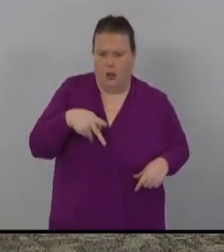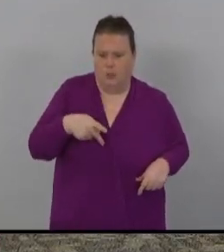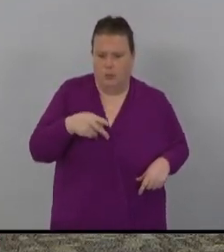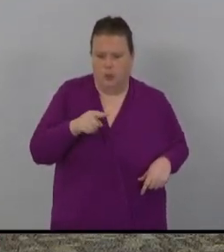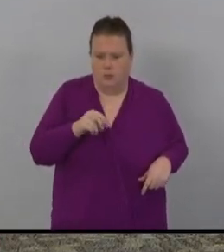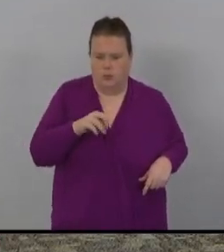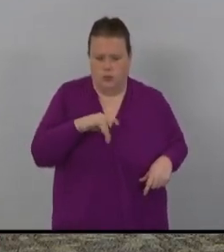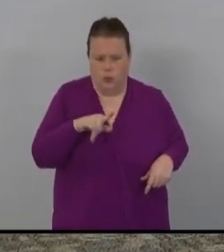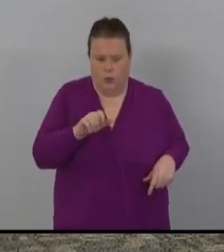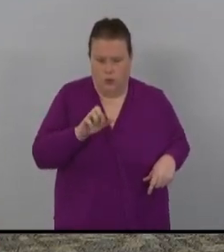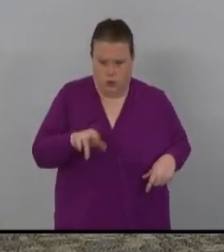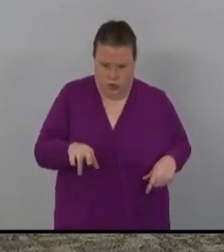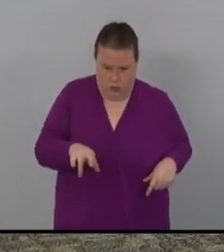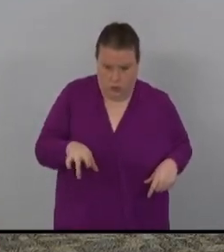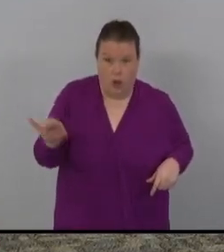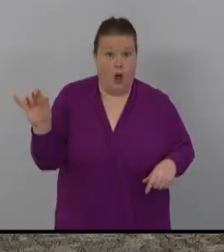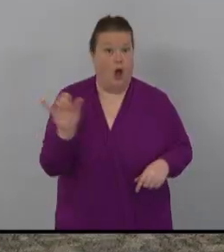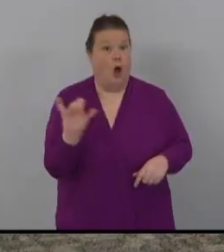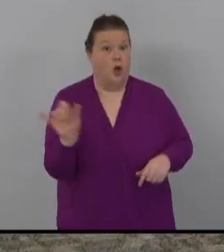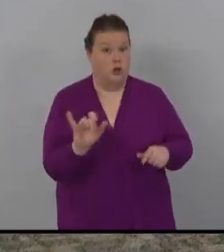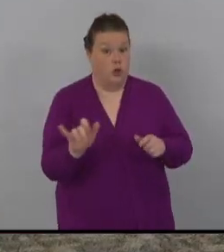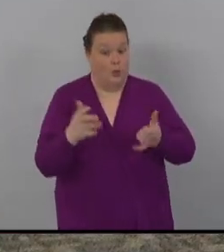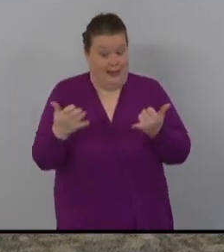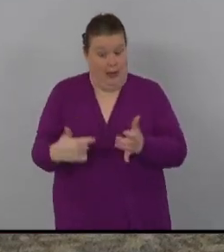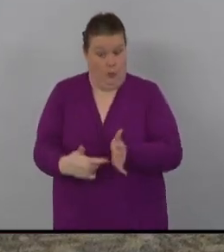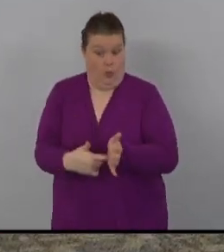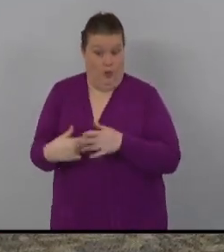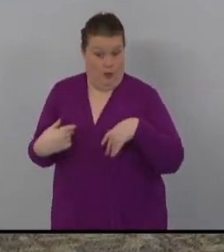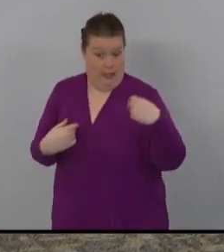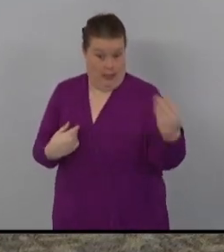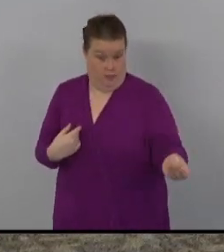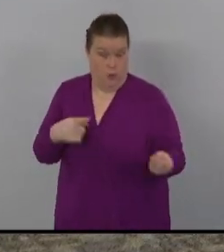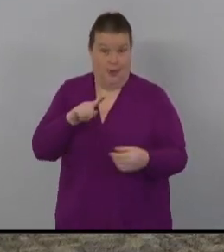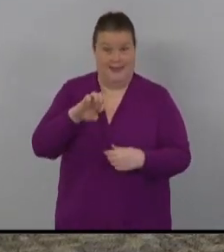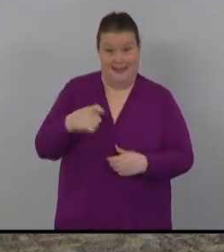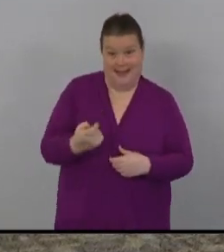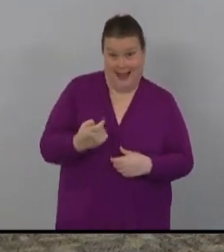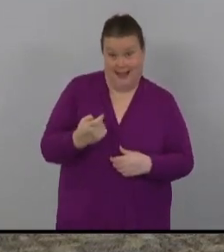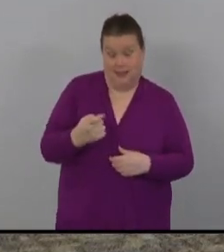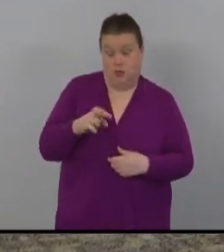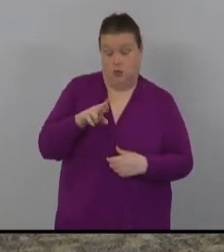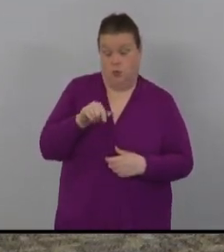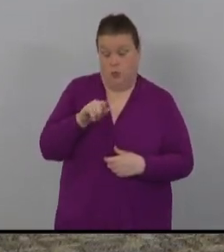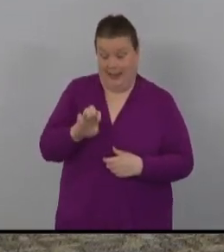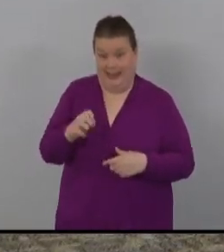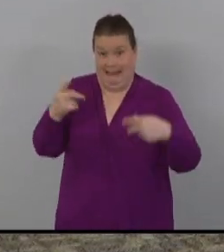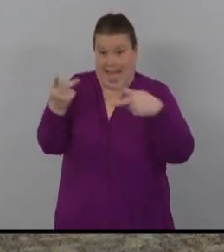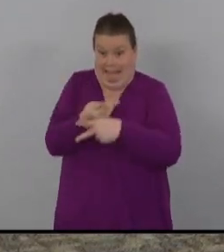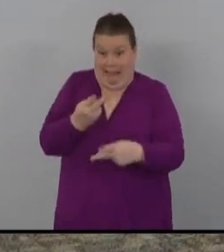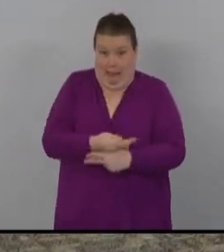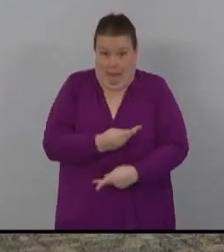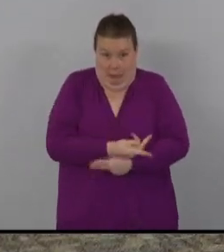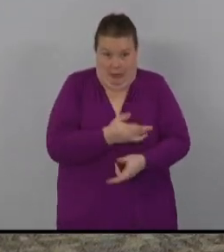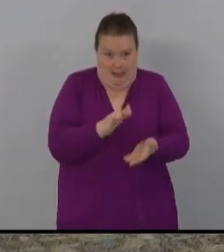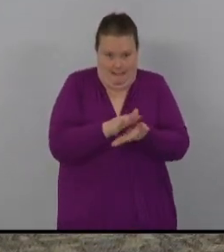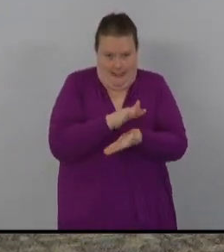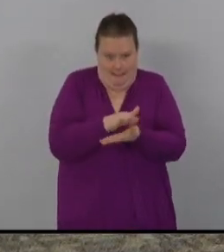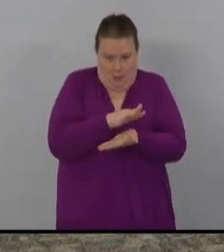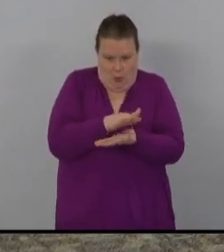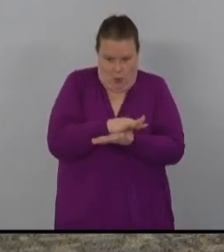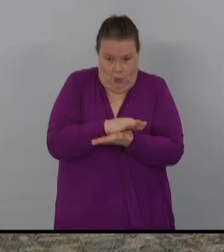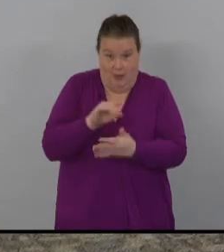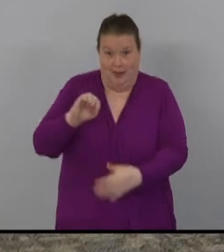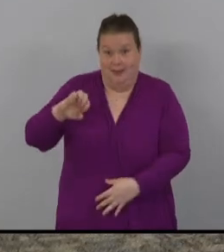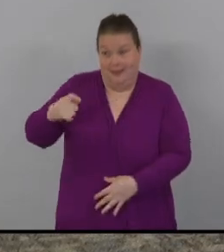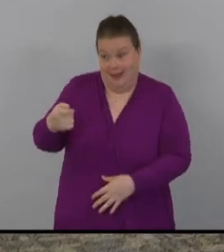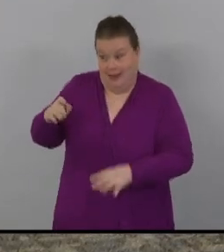is that we are now required to give you is the tax rate calculation worksheet. This is what the tax office